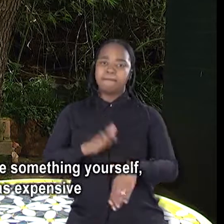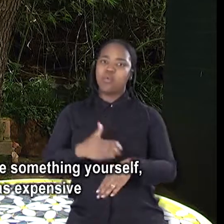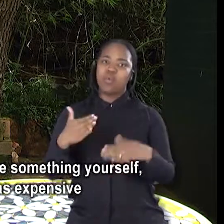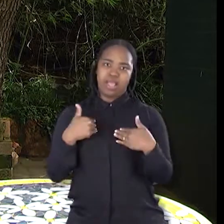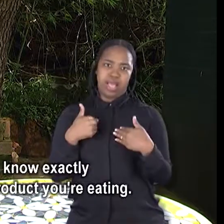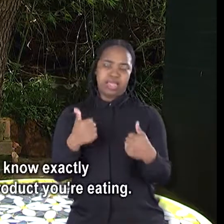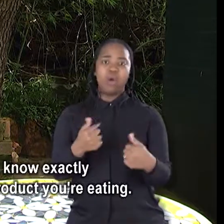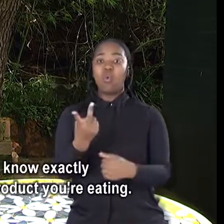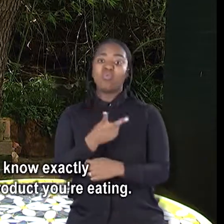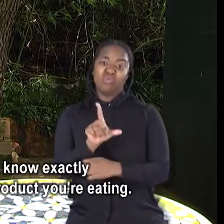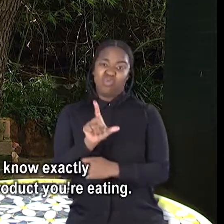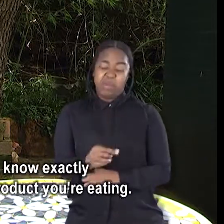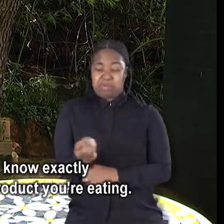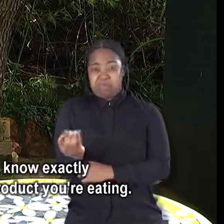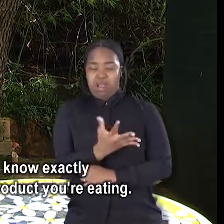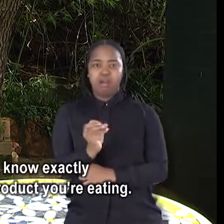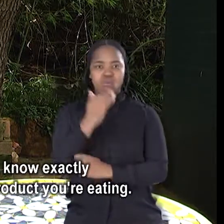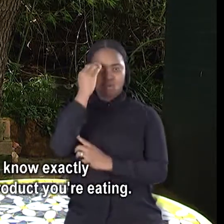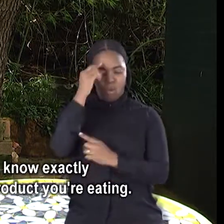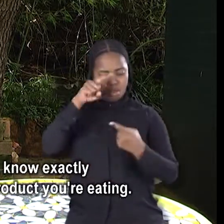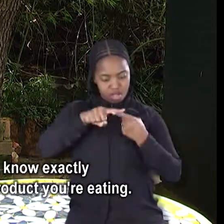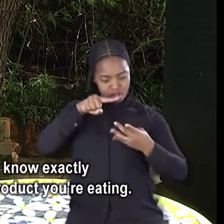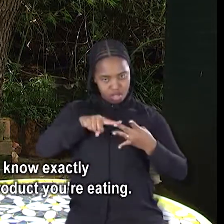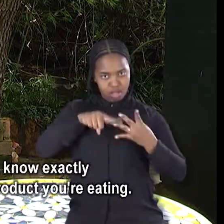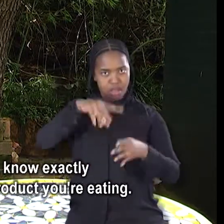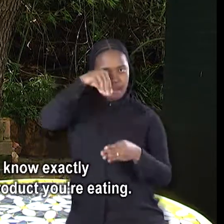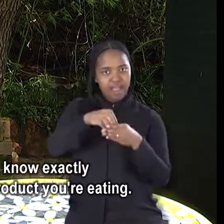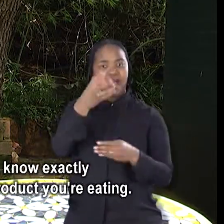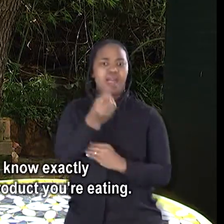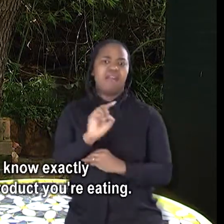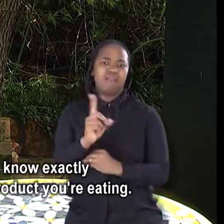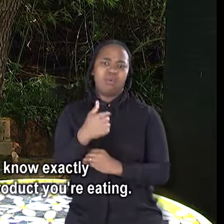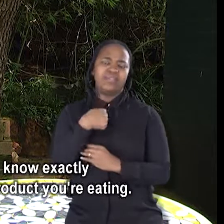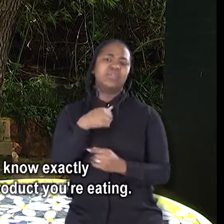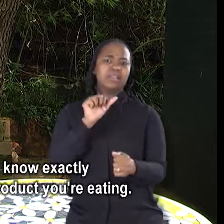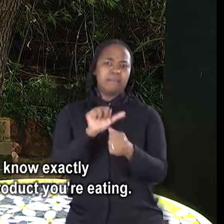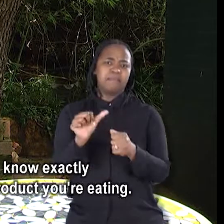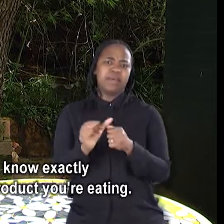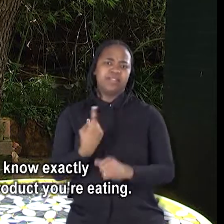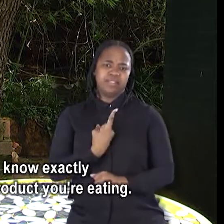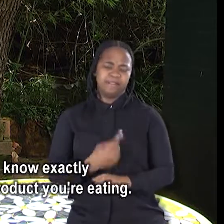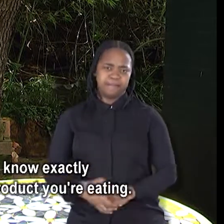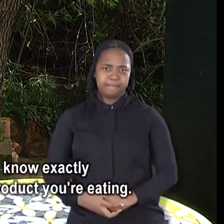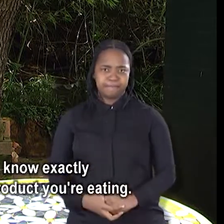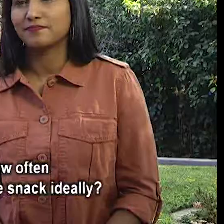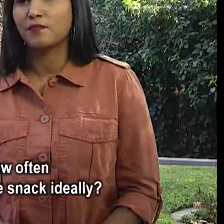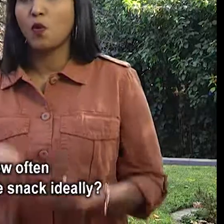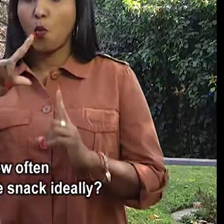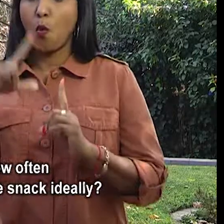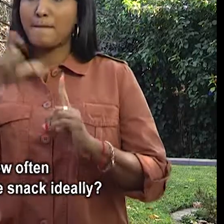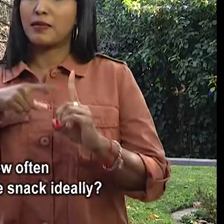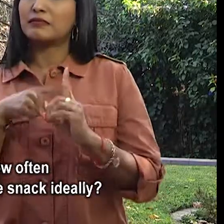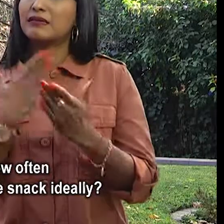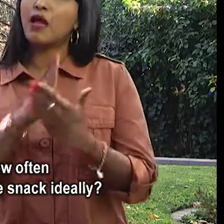not as expensive And you know exactly also what has gone into the product That I am actually eating